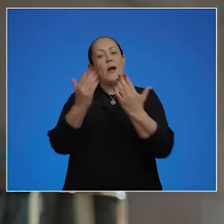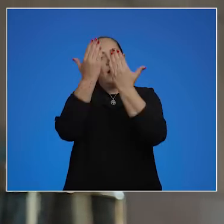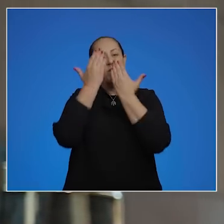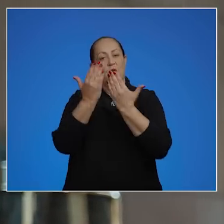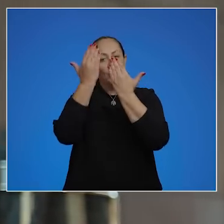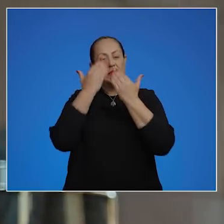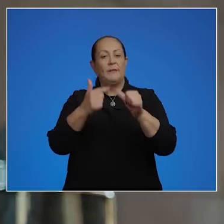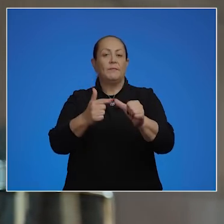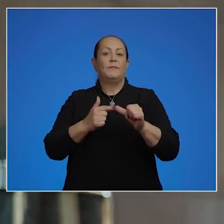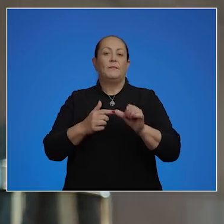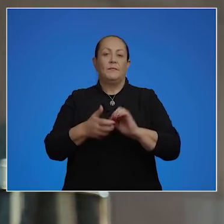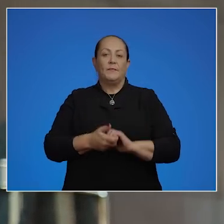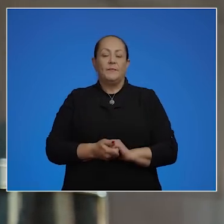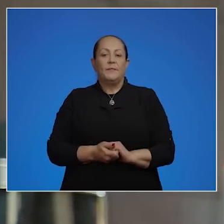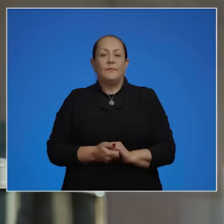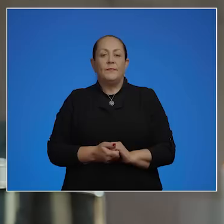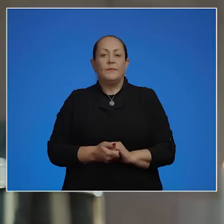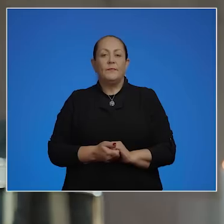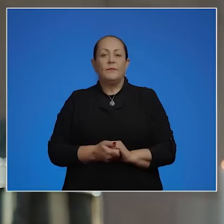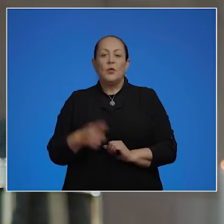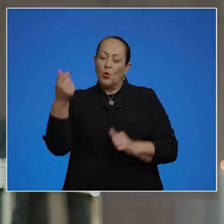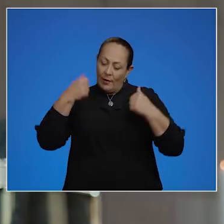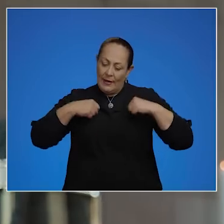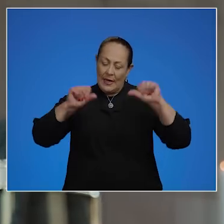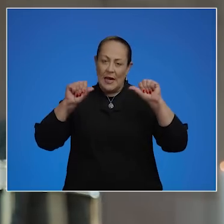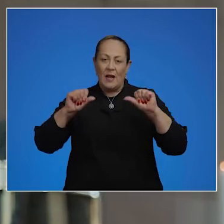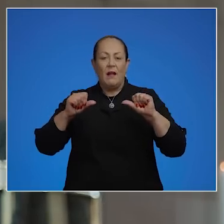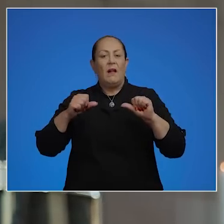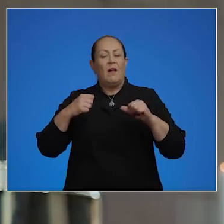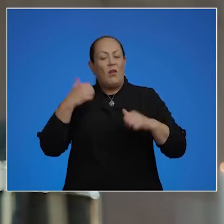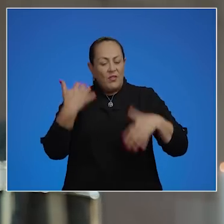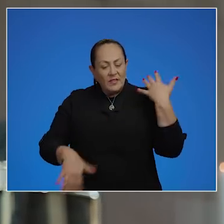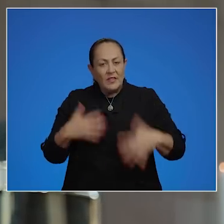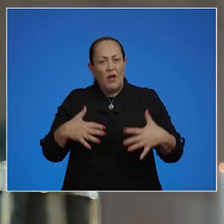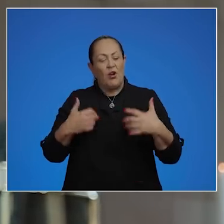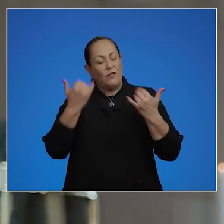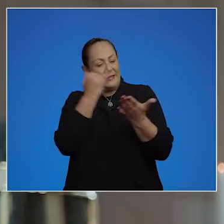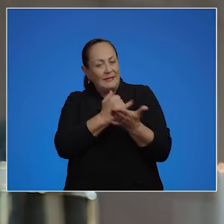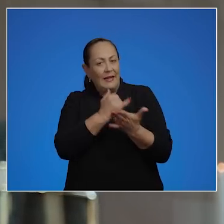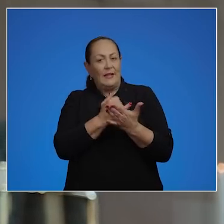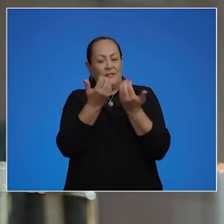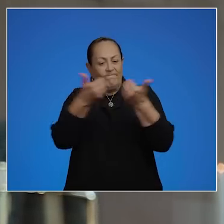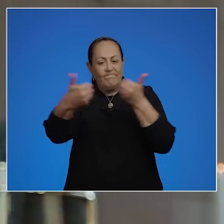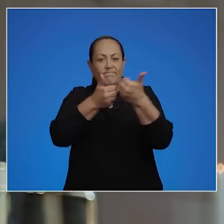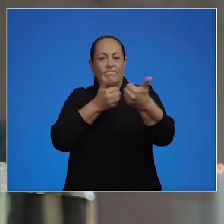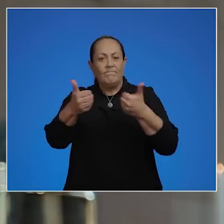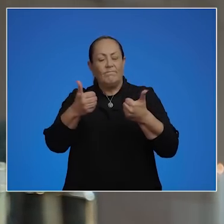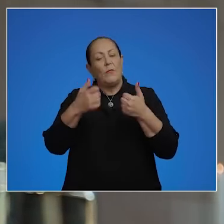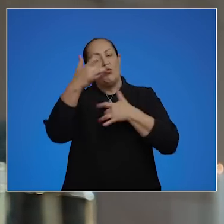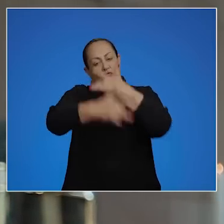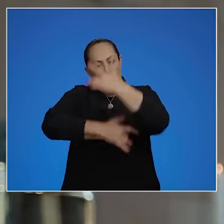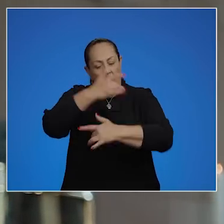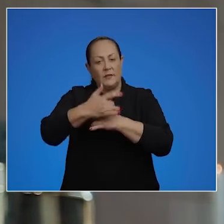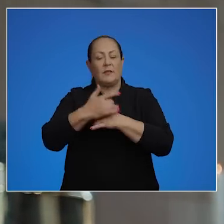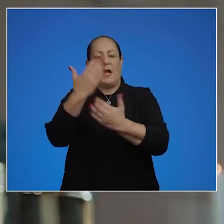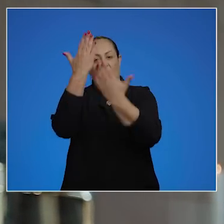Lord, have mercy. You heal the wounds of our sin and division. Christ, have mercy. Christ, have